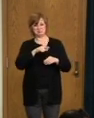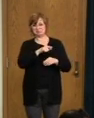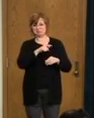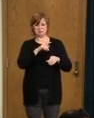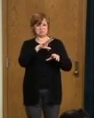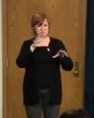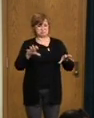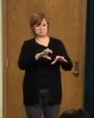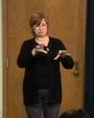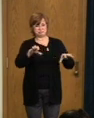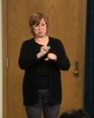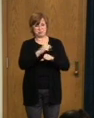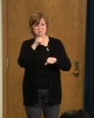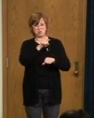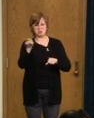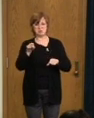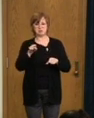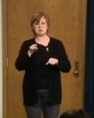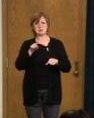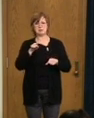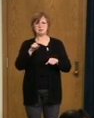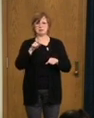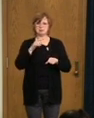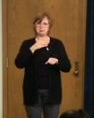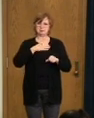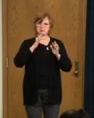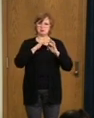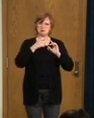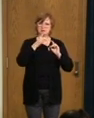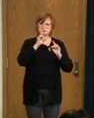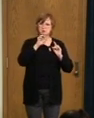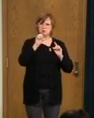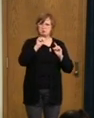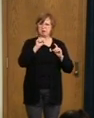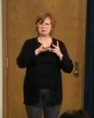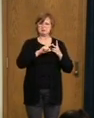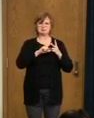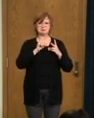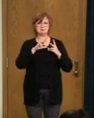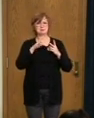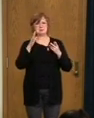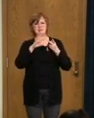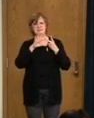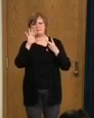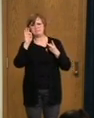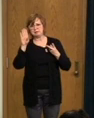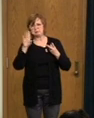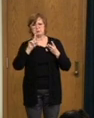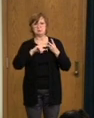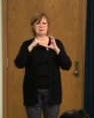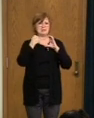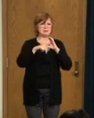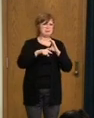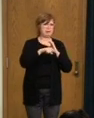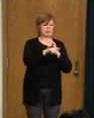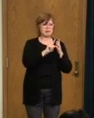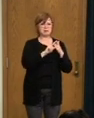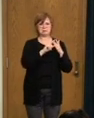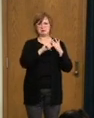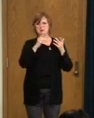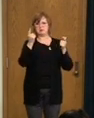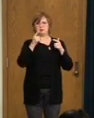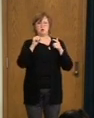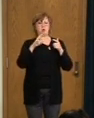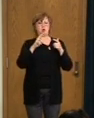your community, I would encourage you to reach out and say so, whether that's via social media, whether that's an email, whether it's